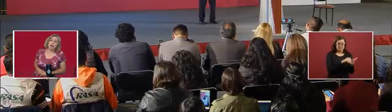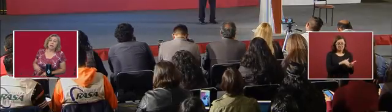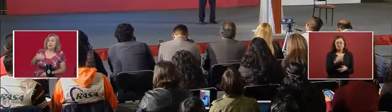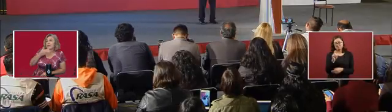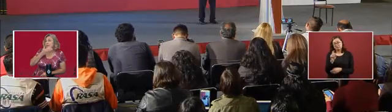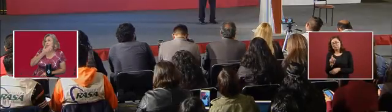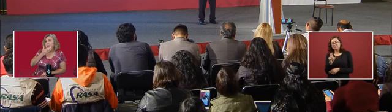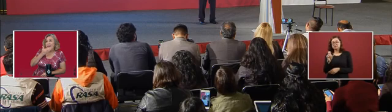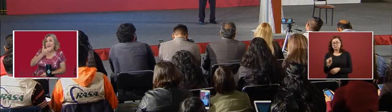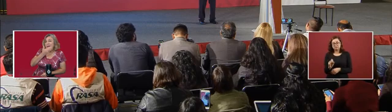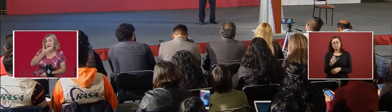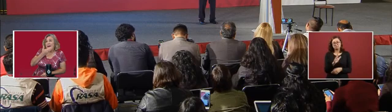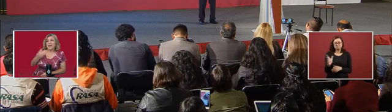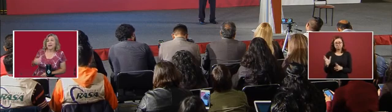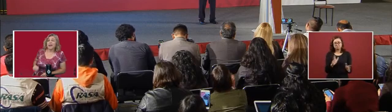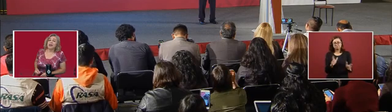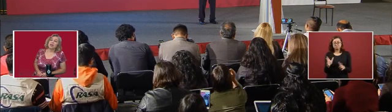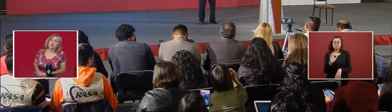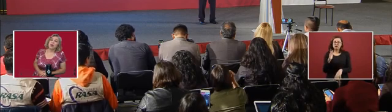Like 0.5 to 1%.